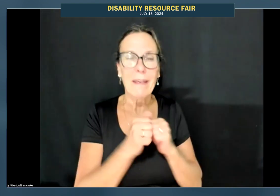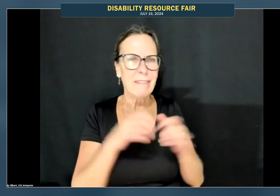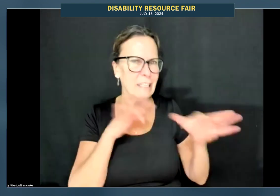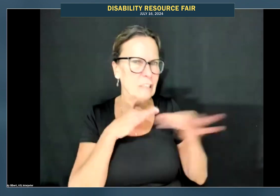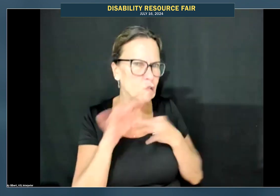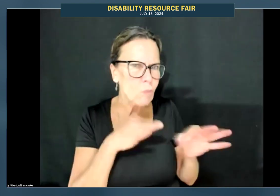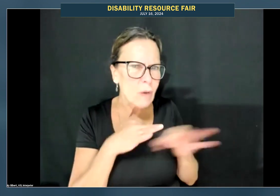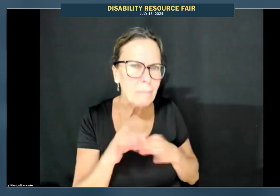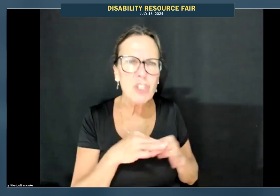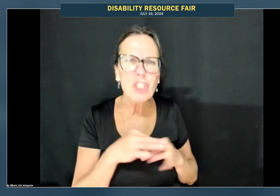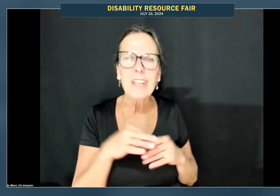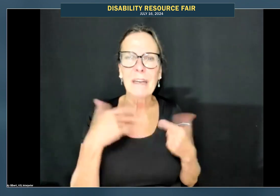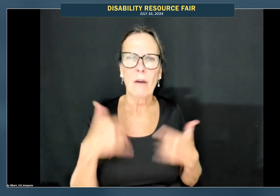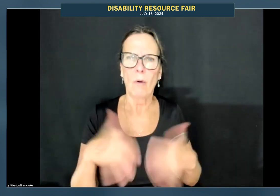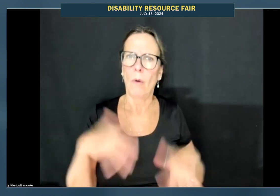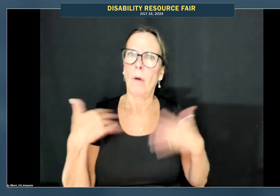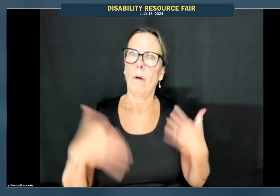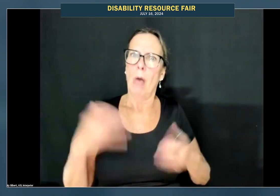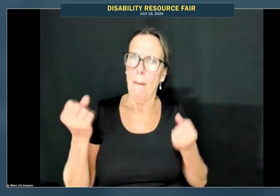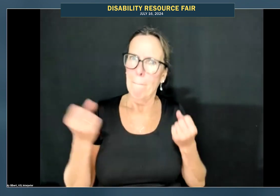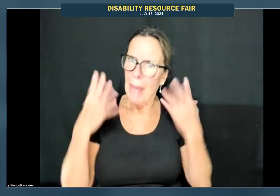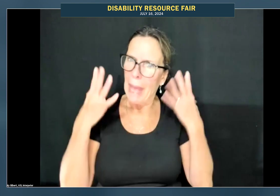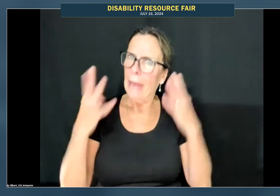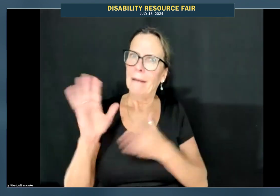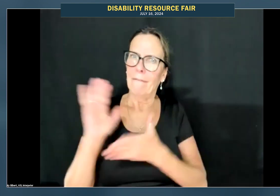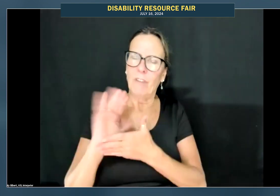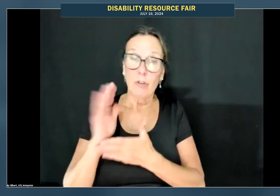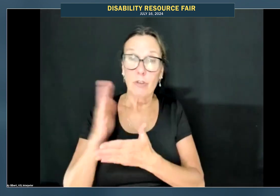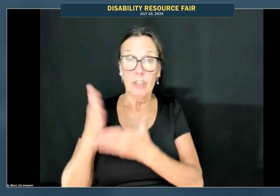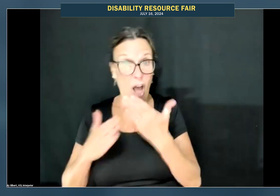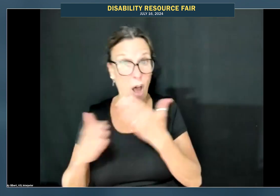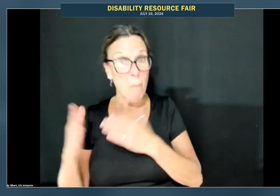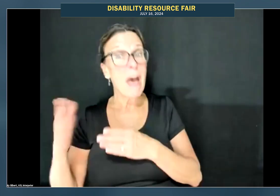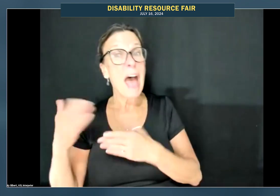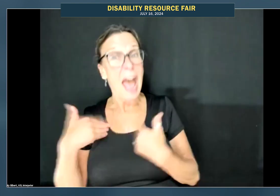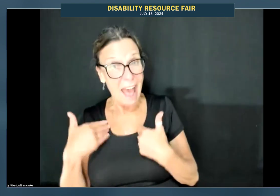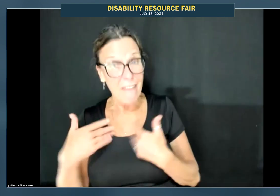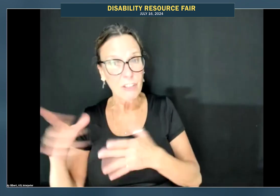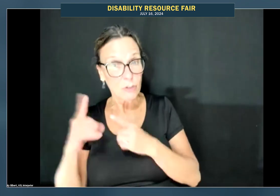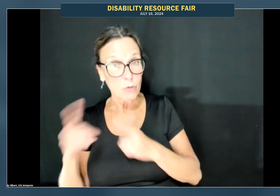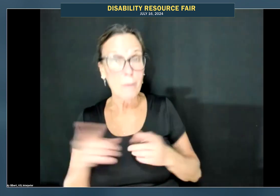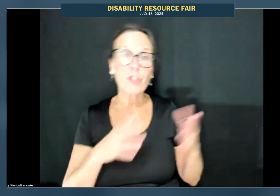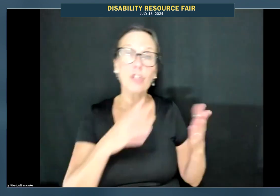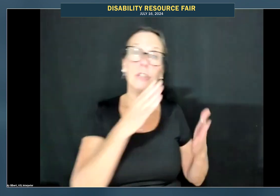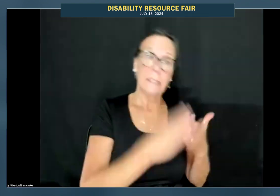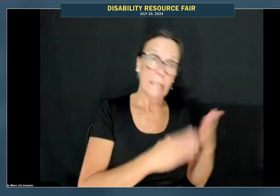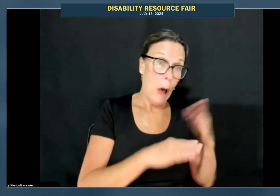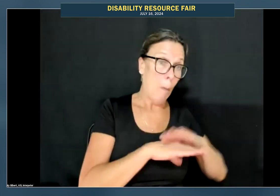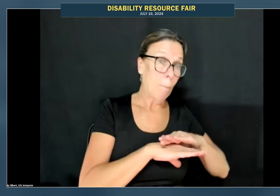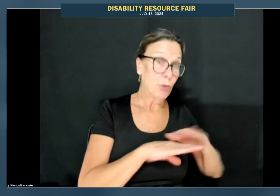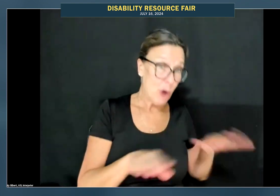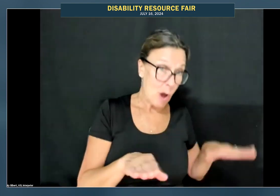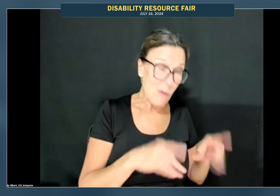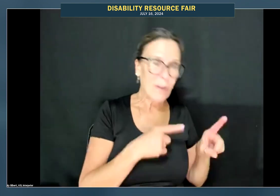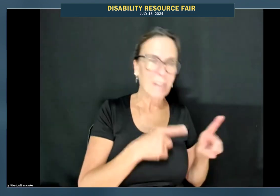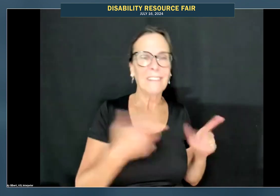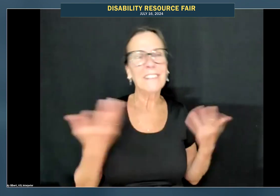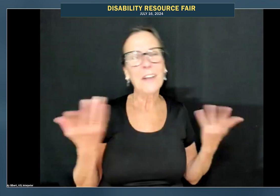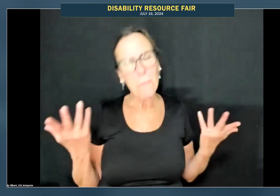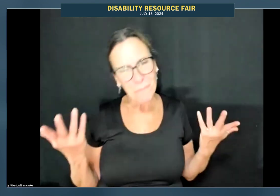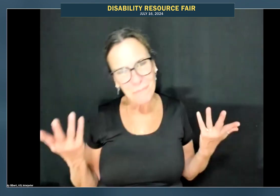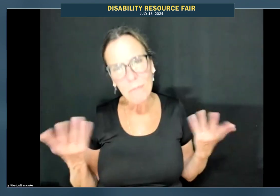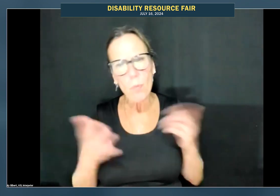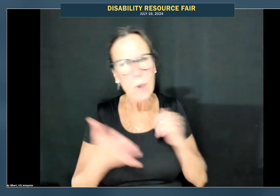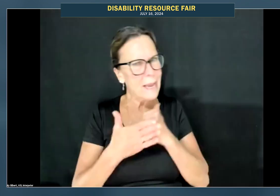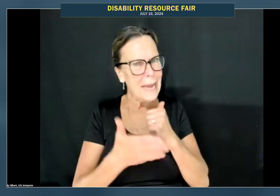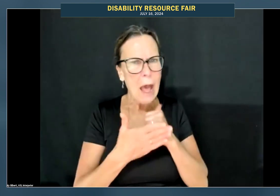description. And there's a lot of videos. Some of them have description, some don't. How do you find one that's going to work for you? We can absolutely help with that and show